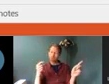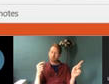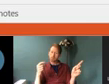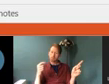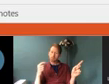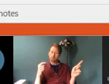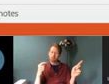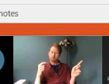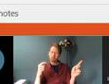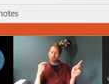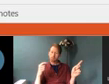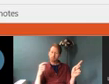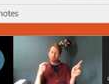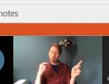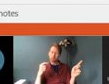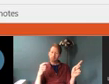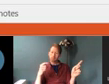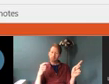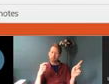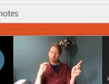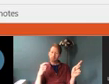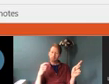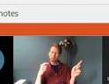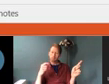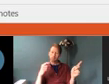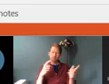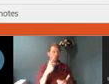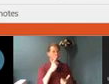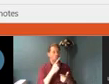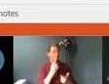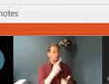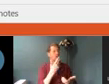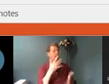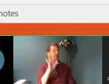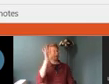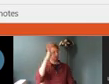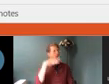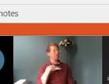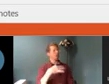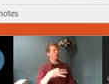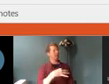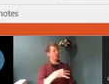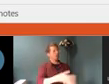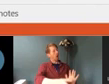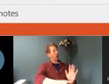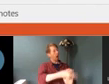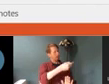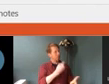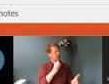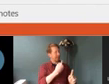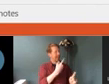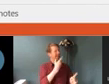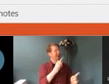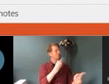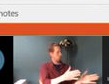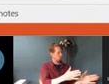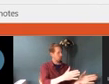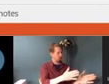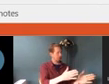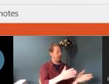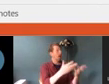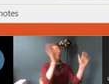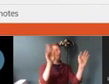unknown suspects is only using people who actually actively consent to this use of the data. So that's a great improvement.